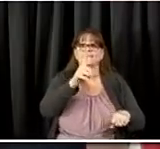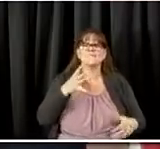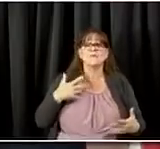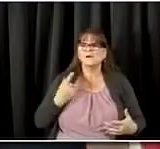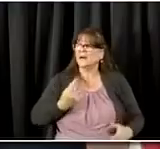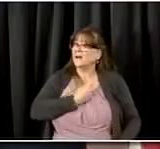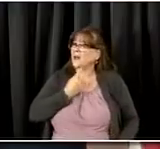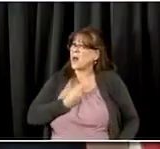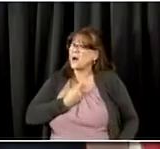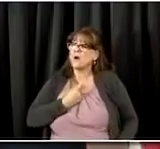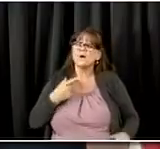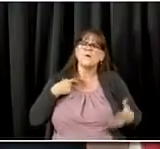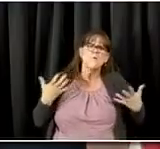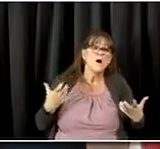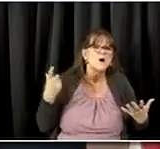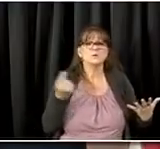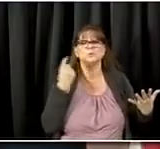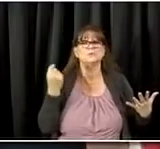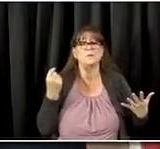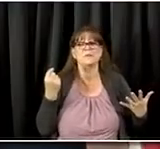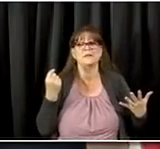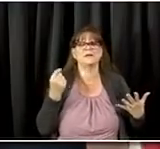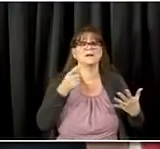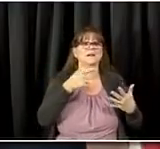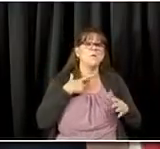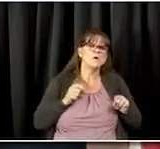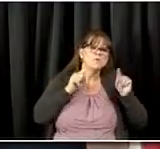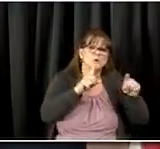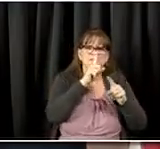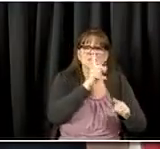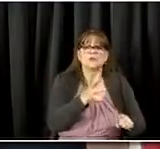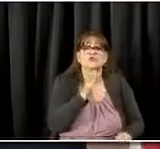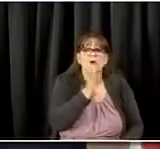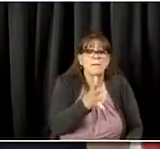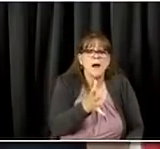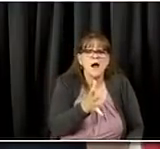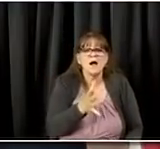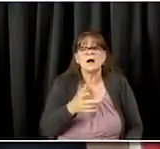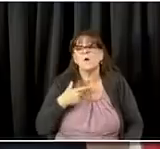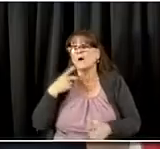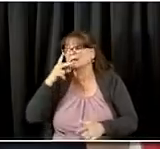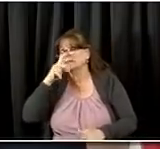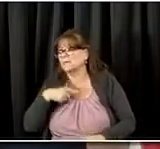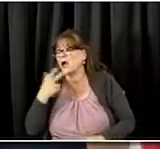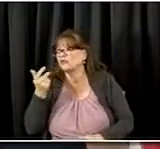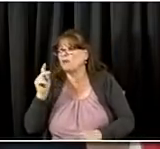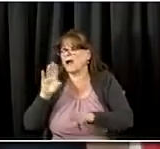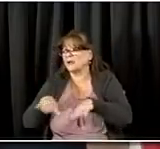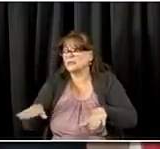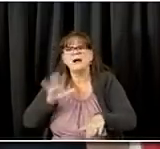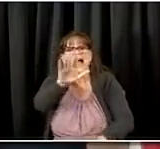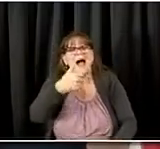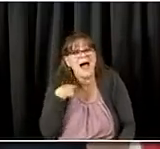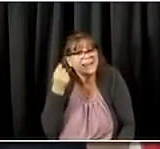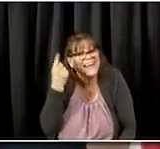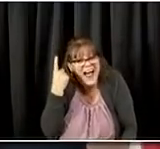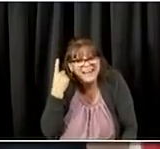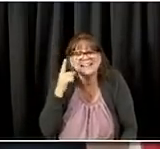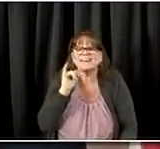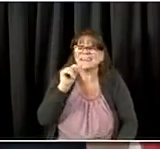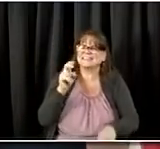you're a grandmother, you want to be with your grandkids. These are hard things to ask folks to delay. But